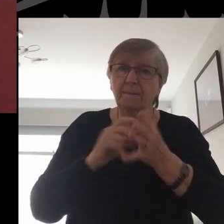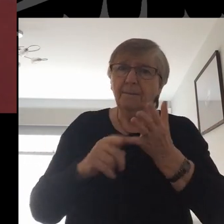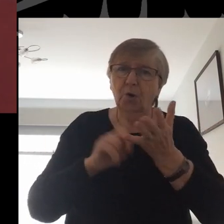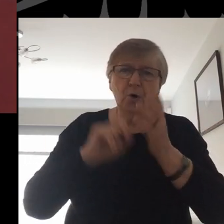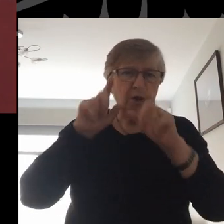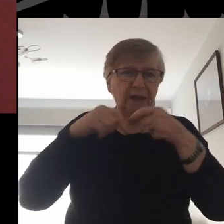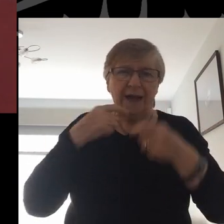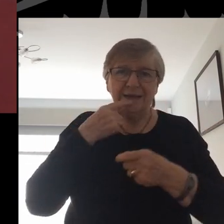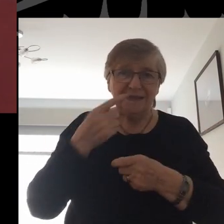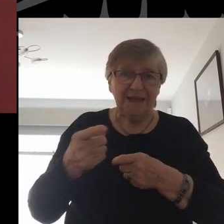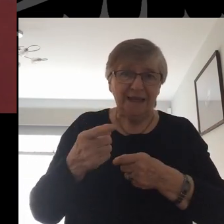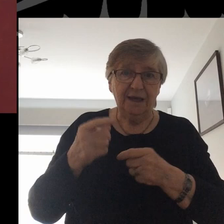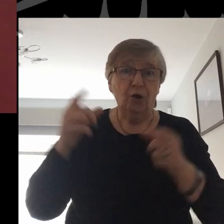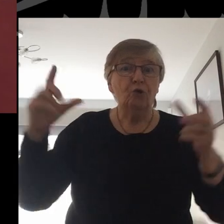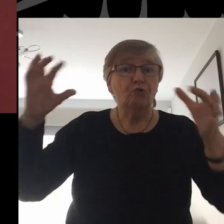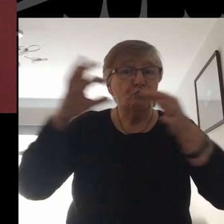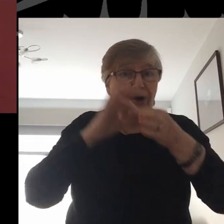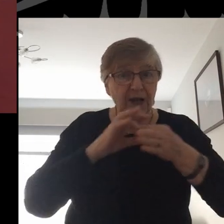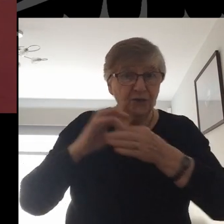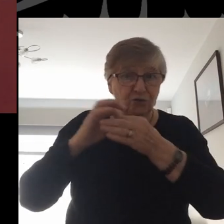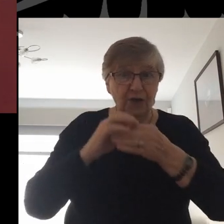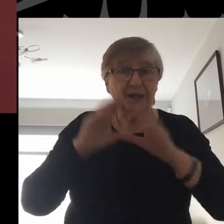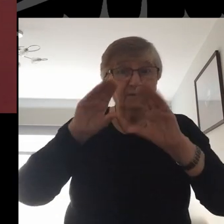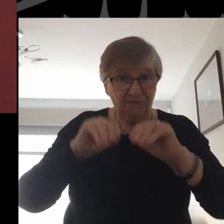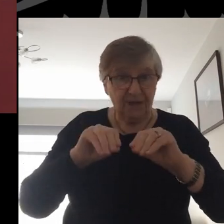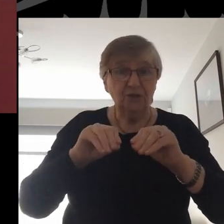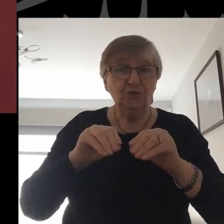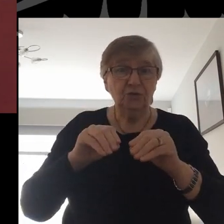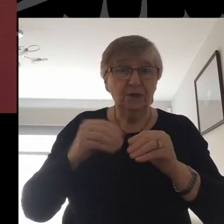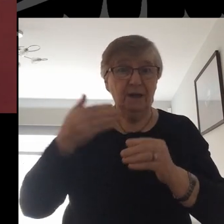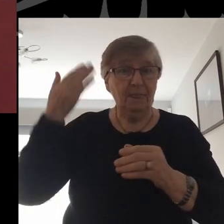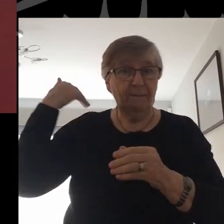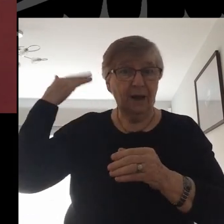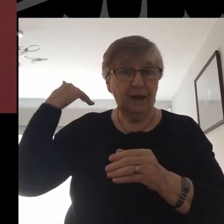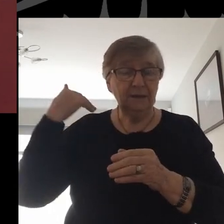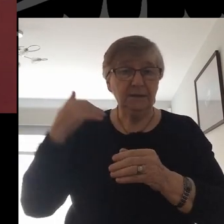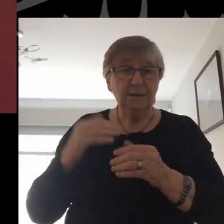couldn't speak about that having taken place in the past.